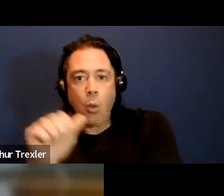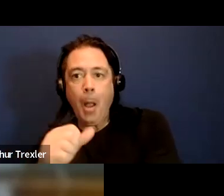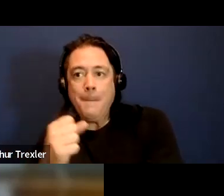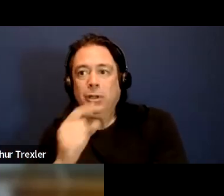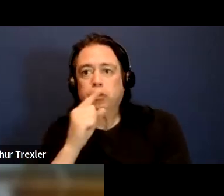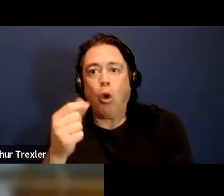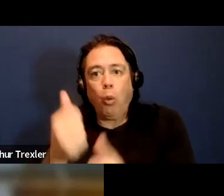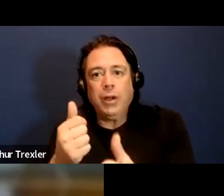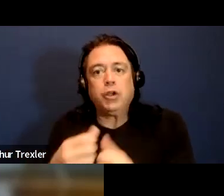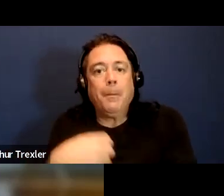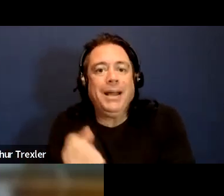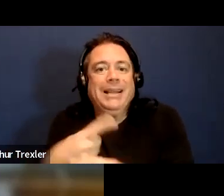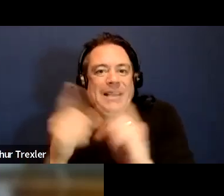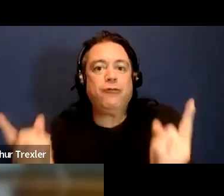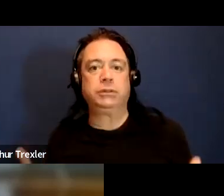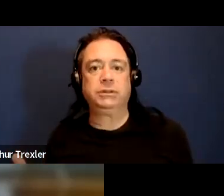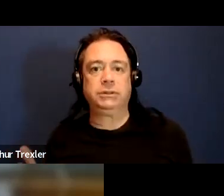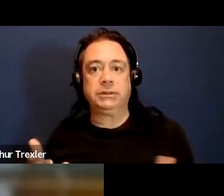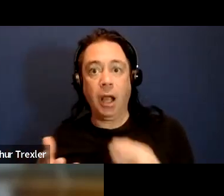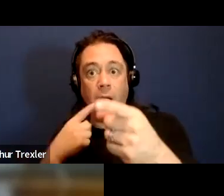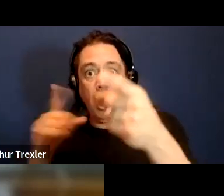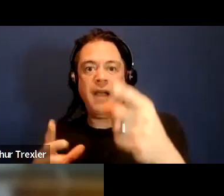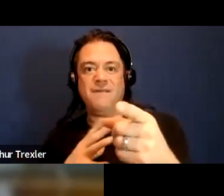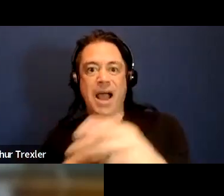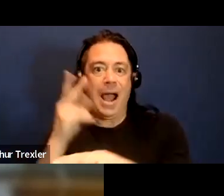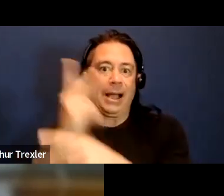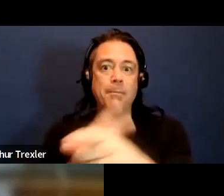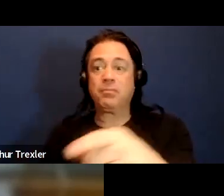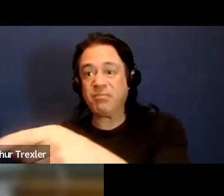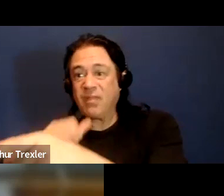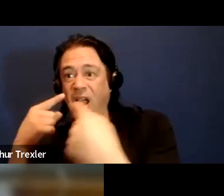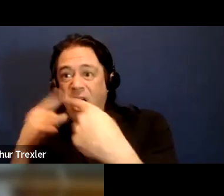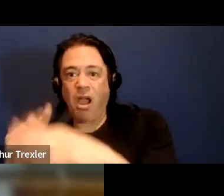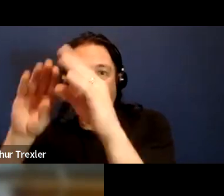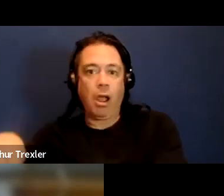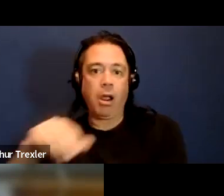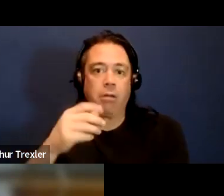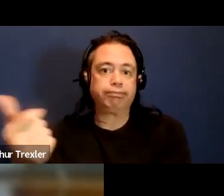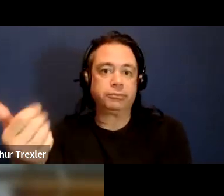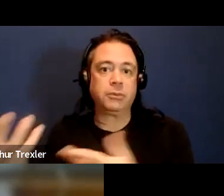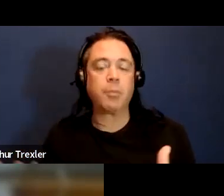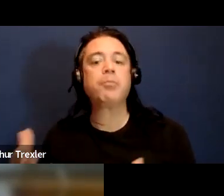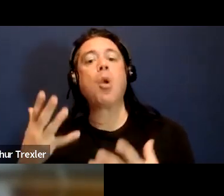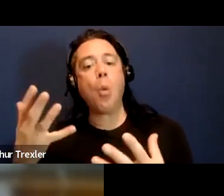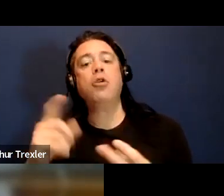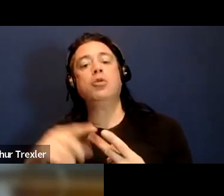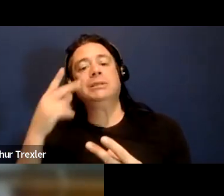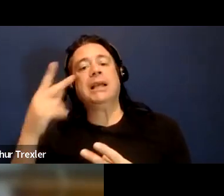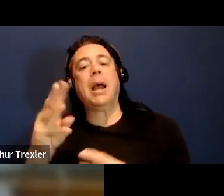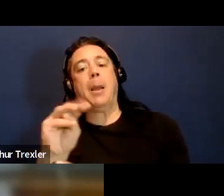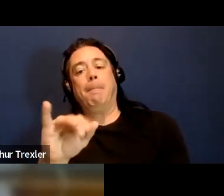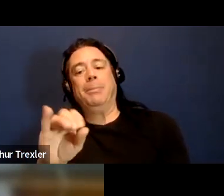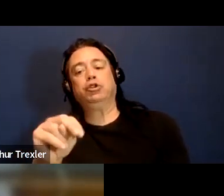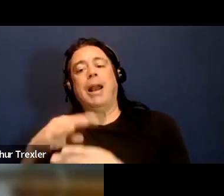system. And lastly, we want to see mission outcomes. We want to measure the extent to